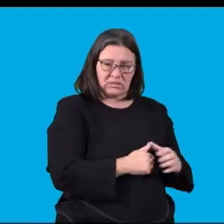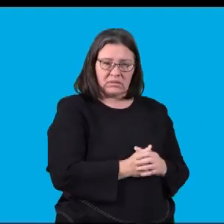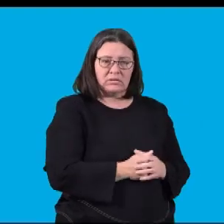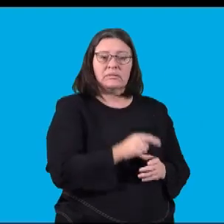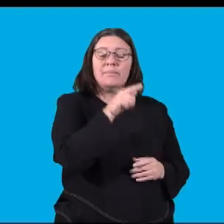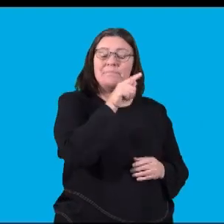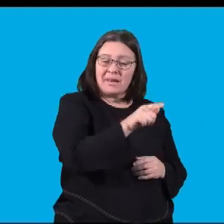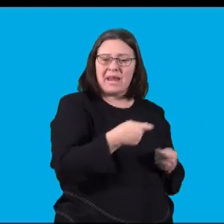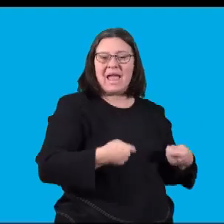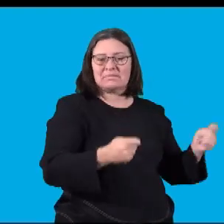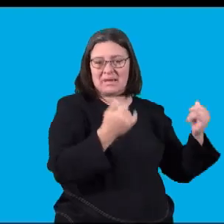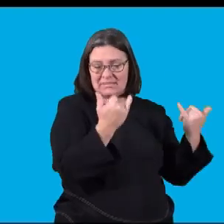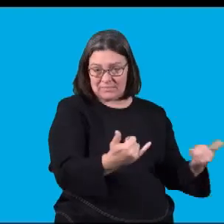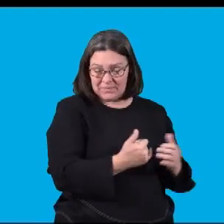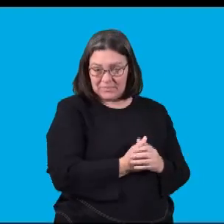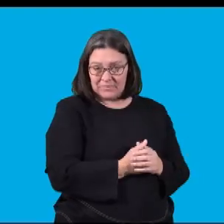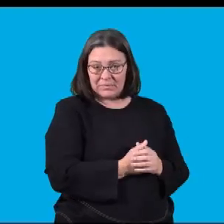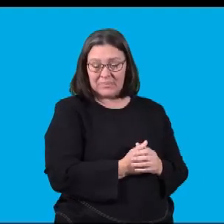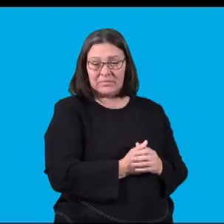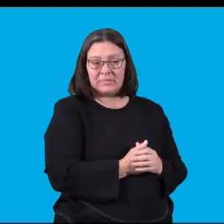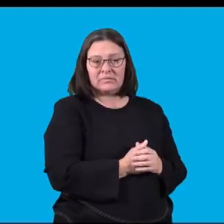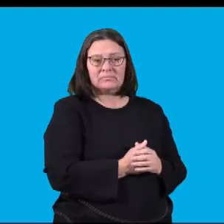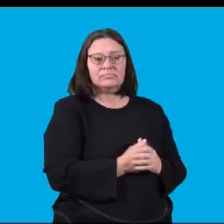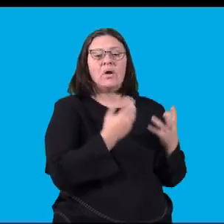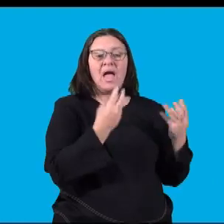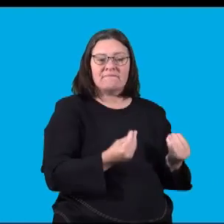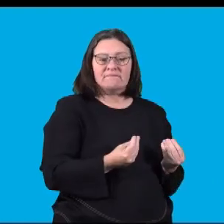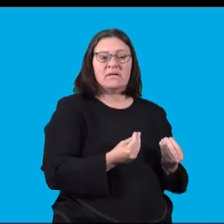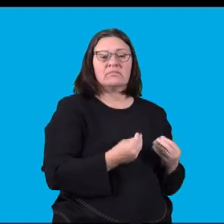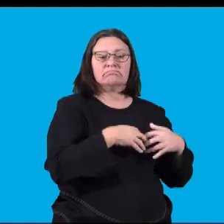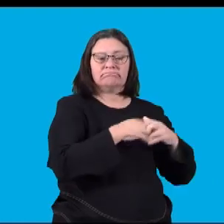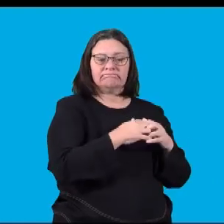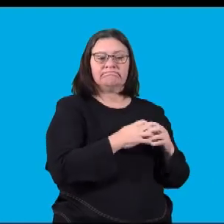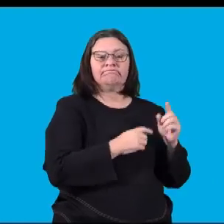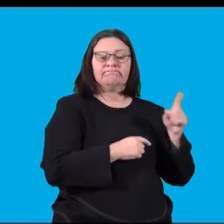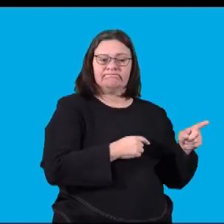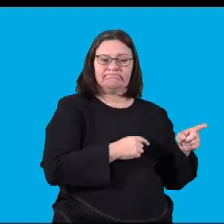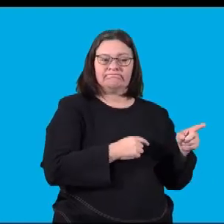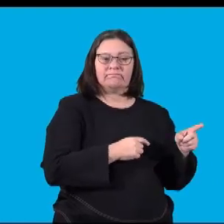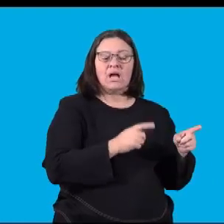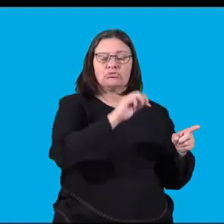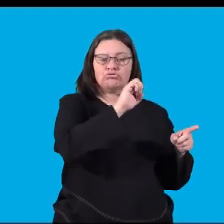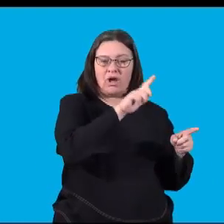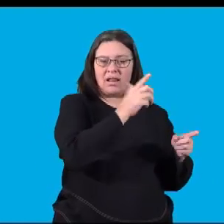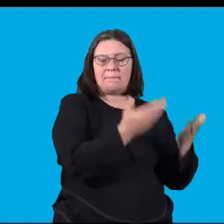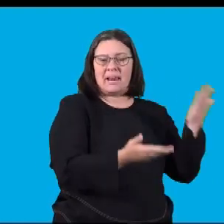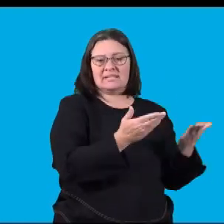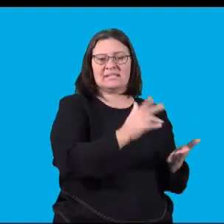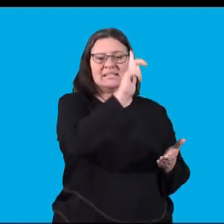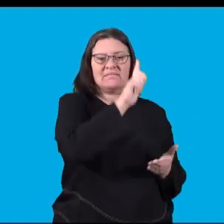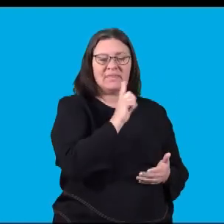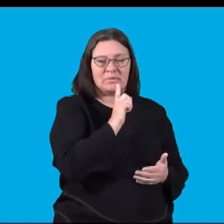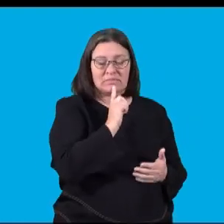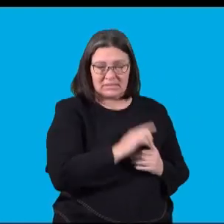know that this is an expense now. All right. And then you have an amount from the trial balance.